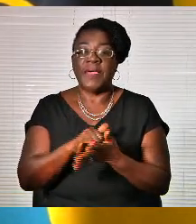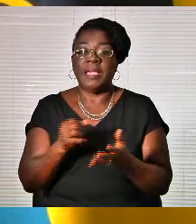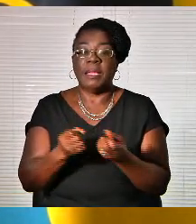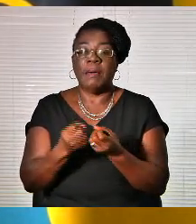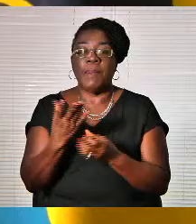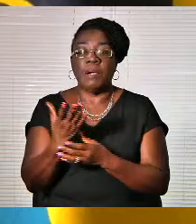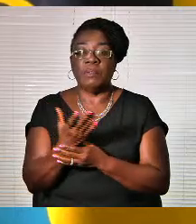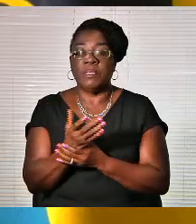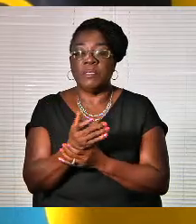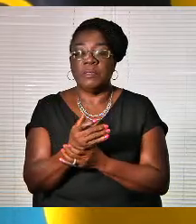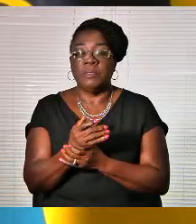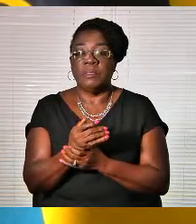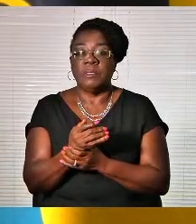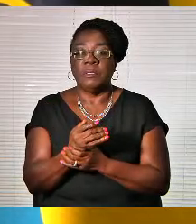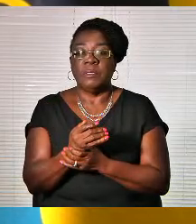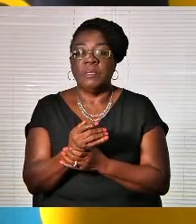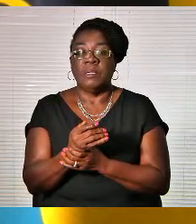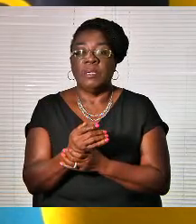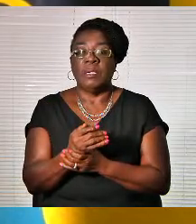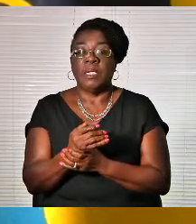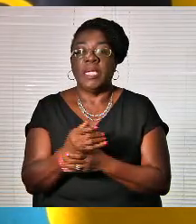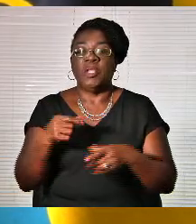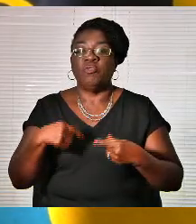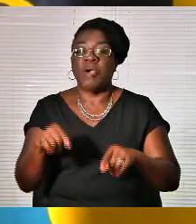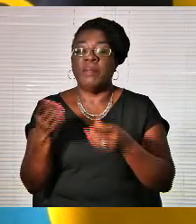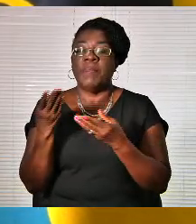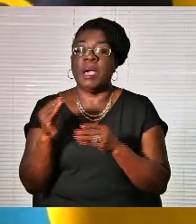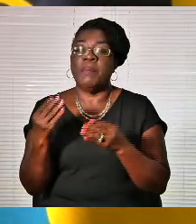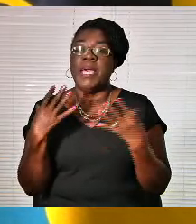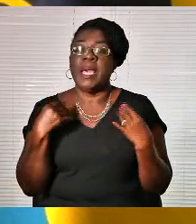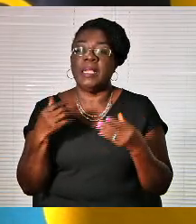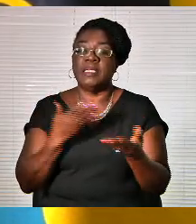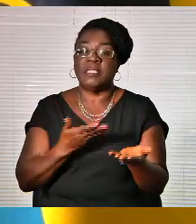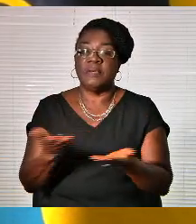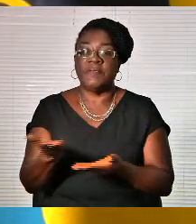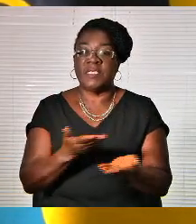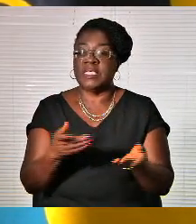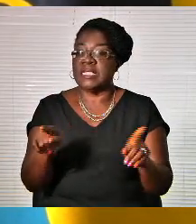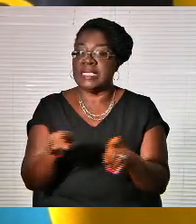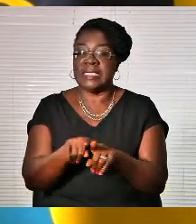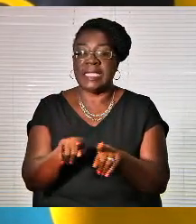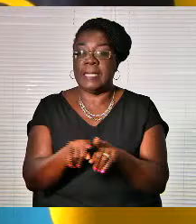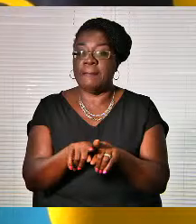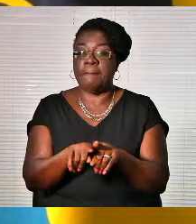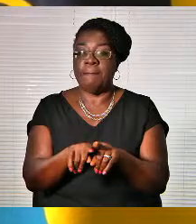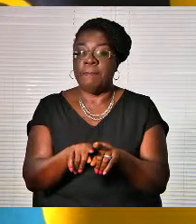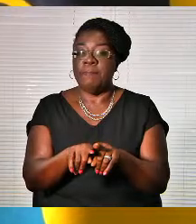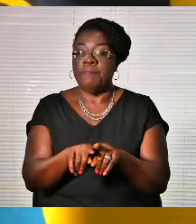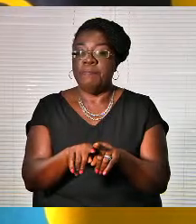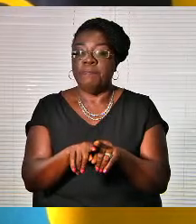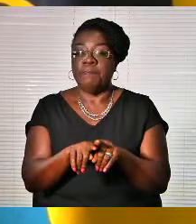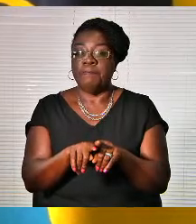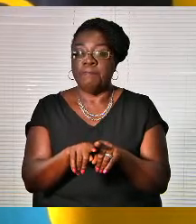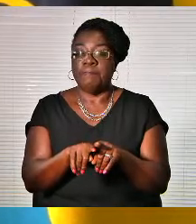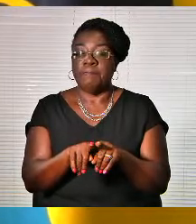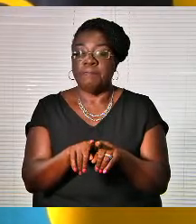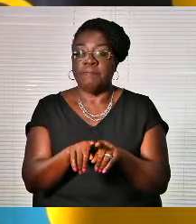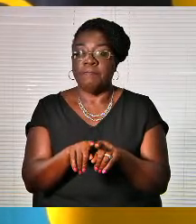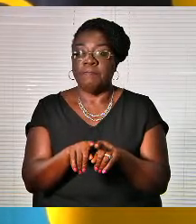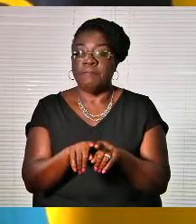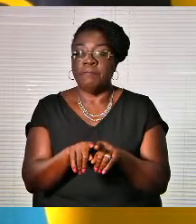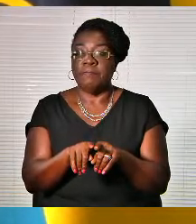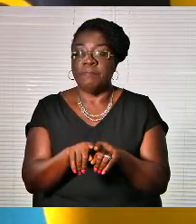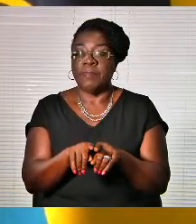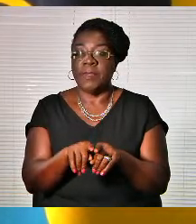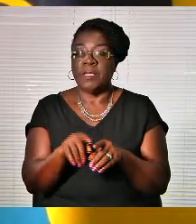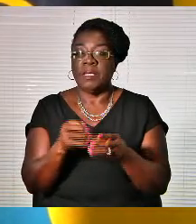I should also mention that at the Grand Bahama Health Services, likewise, we have a capacity of